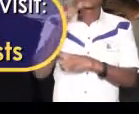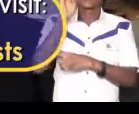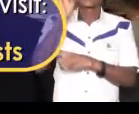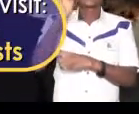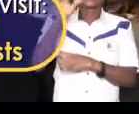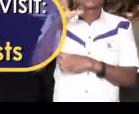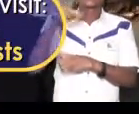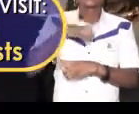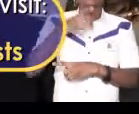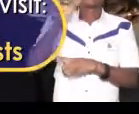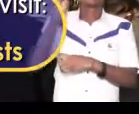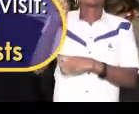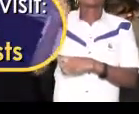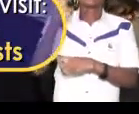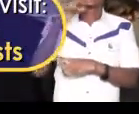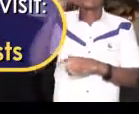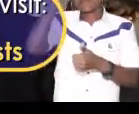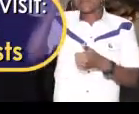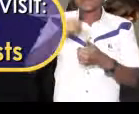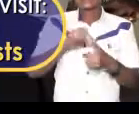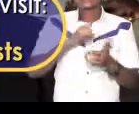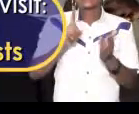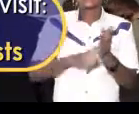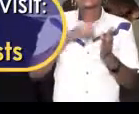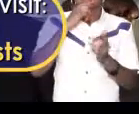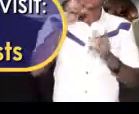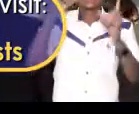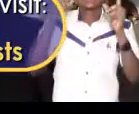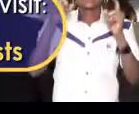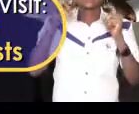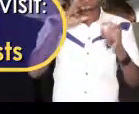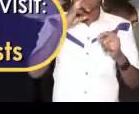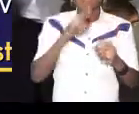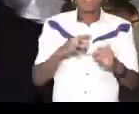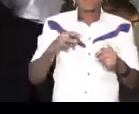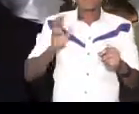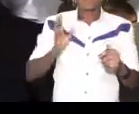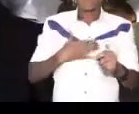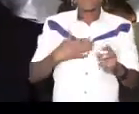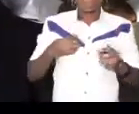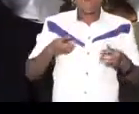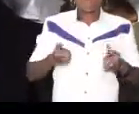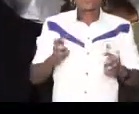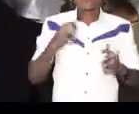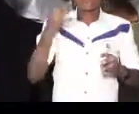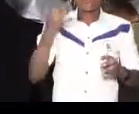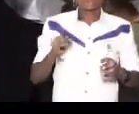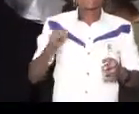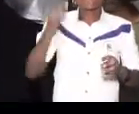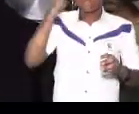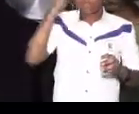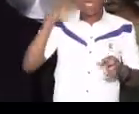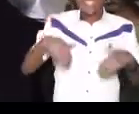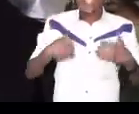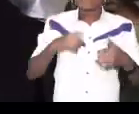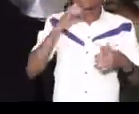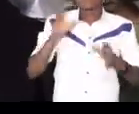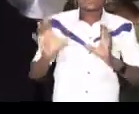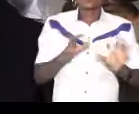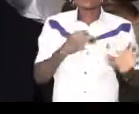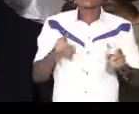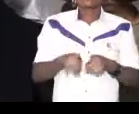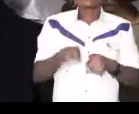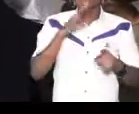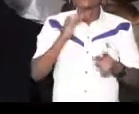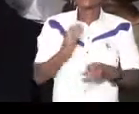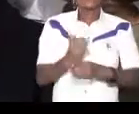bit.ly/LASUBEB tests. Remember, these tests are our way of knowing how well you are performing so that we can